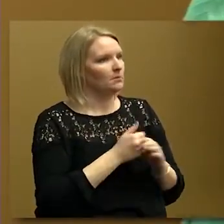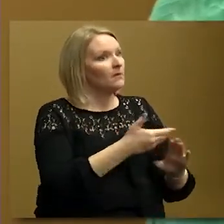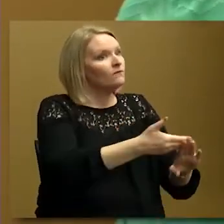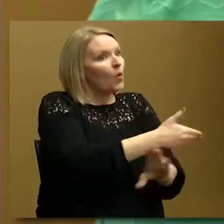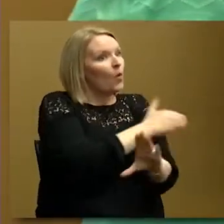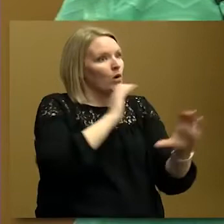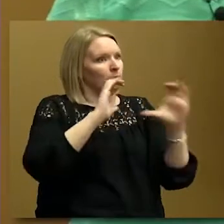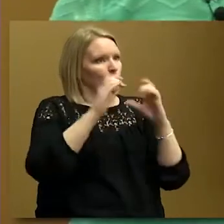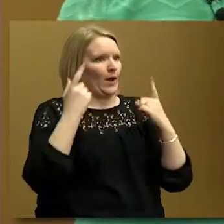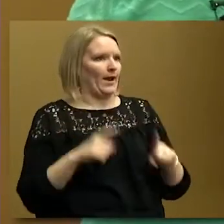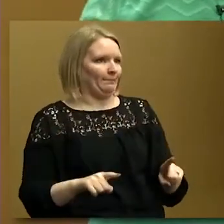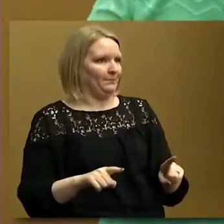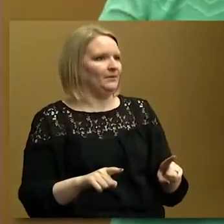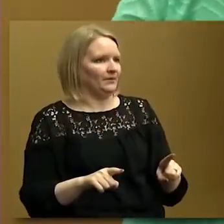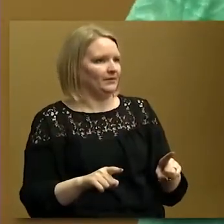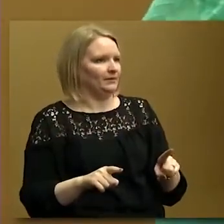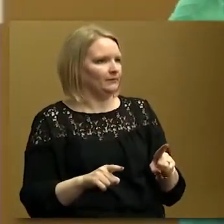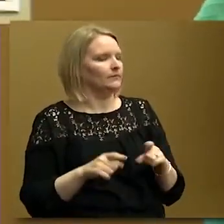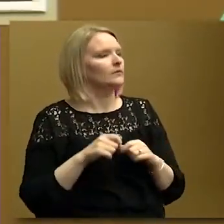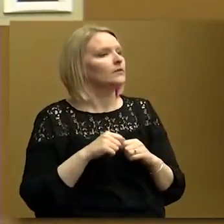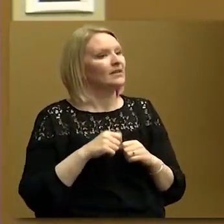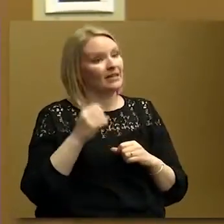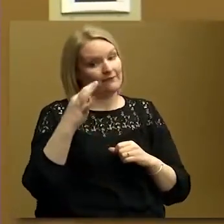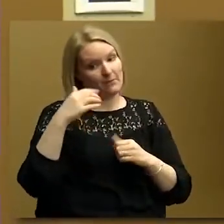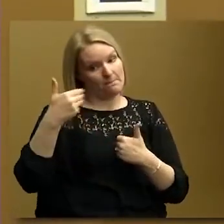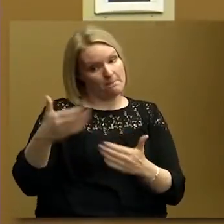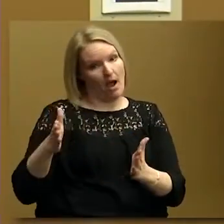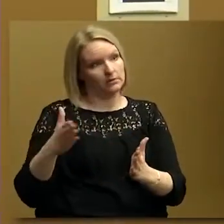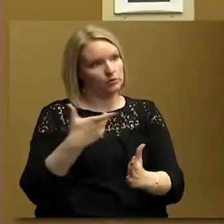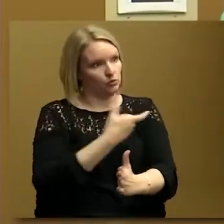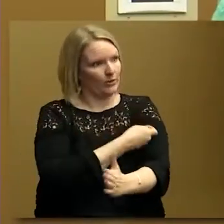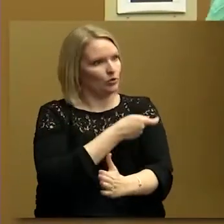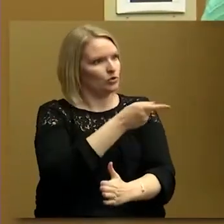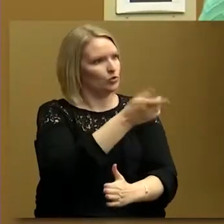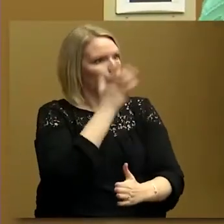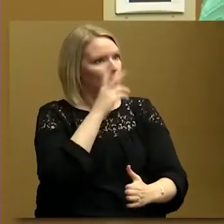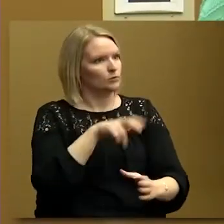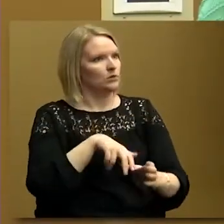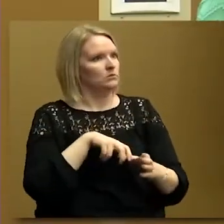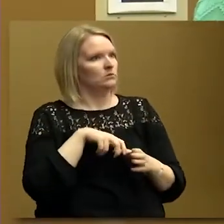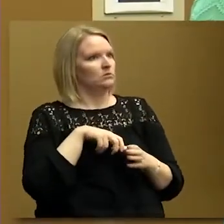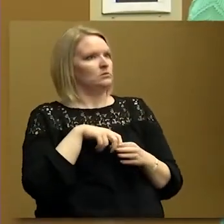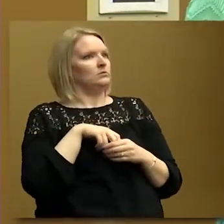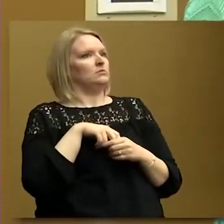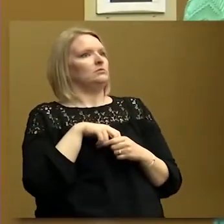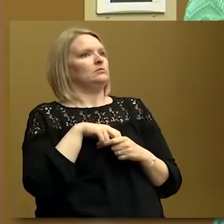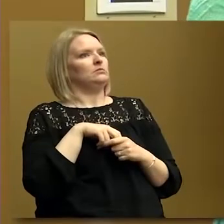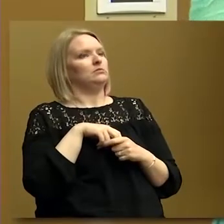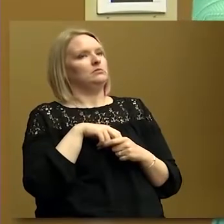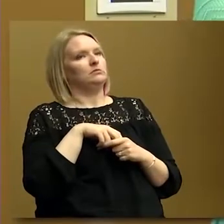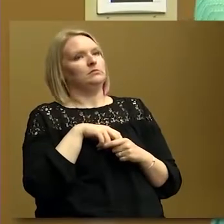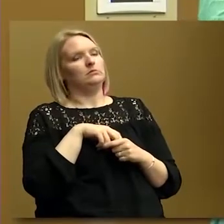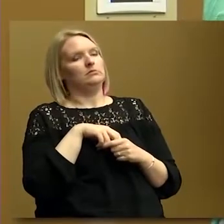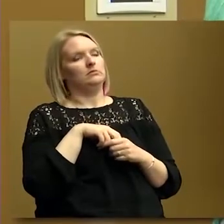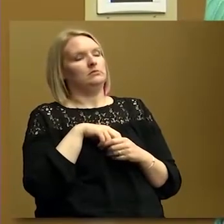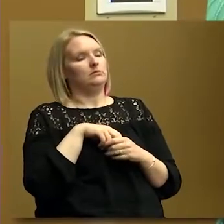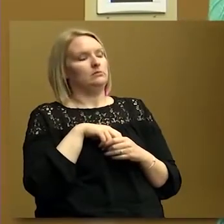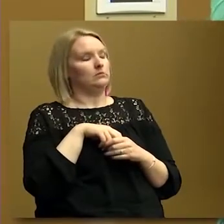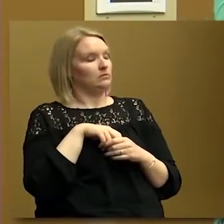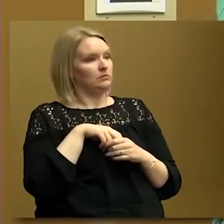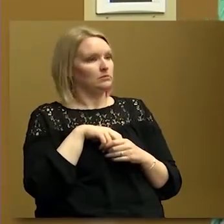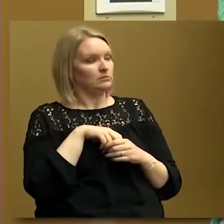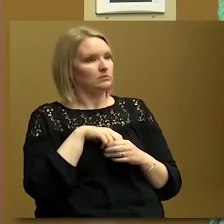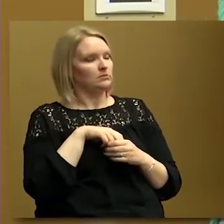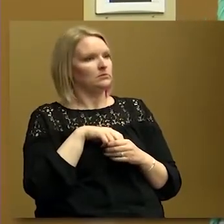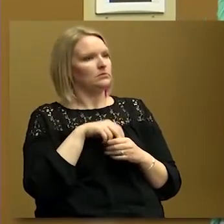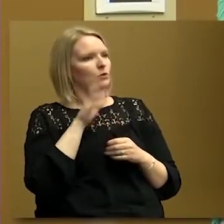communicating. You know, if I had that syringes here, I bet y'all would be sitting back there just like this and not, you know, you